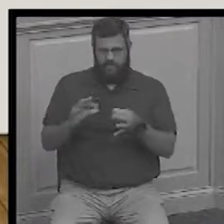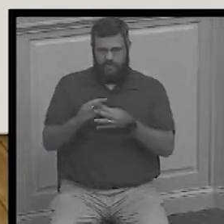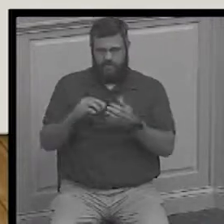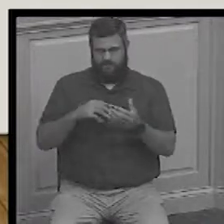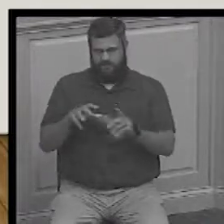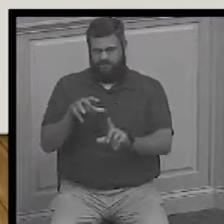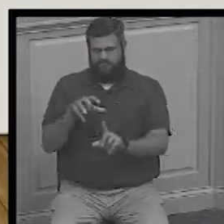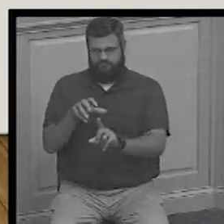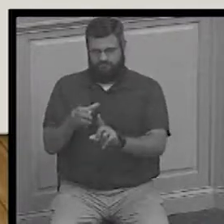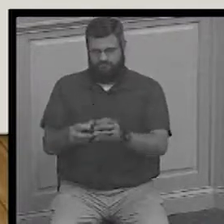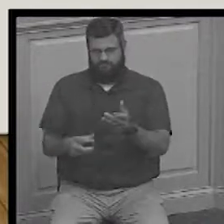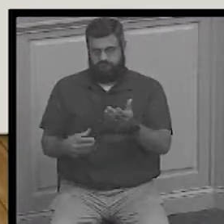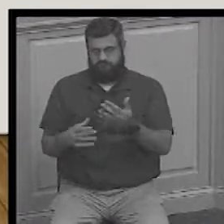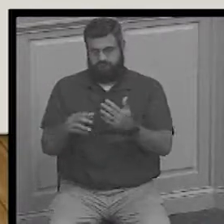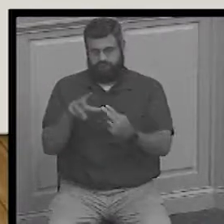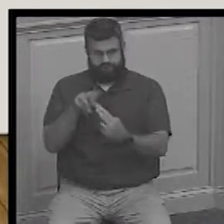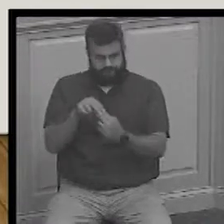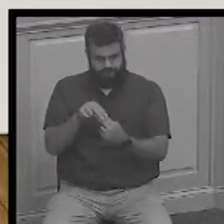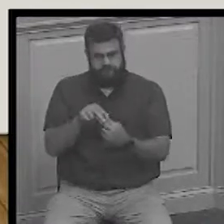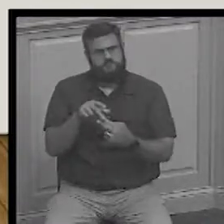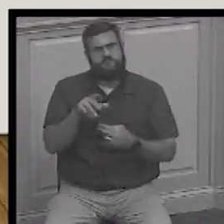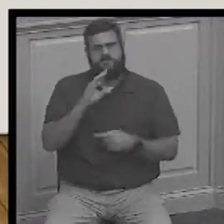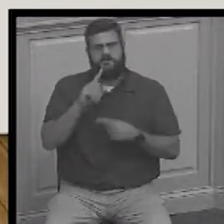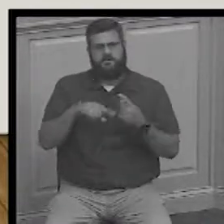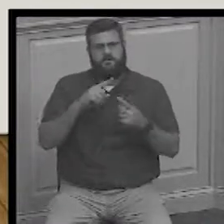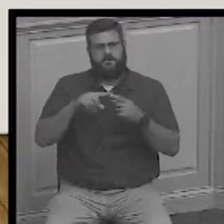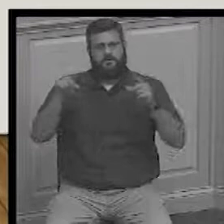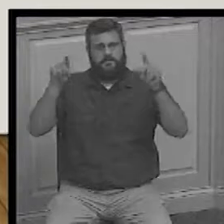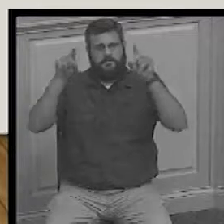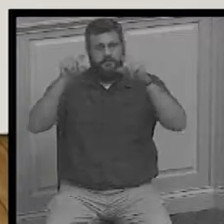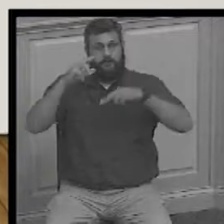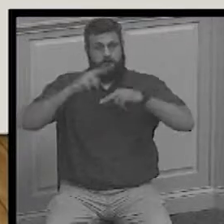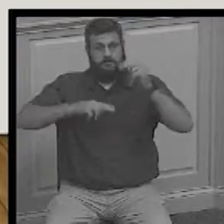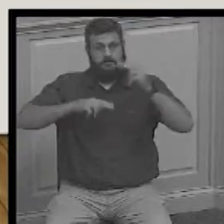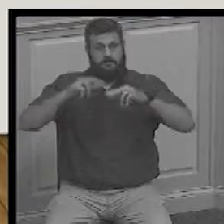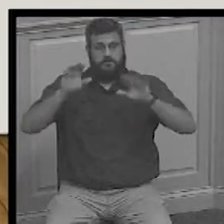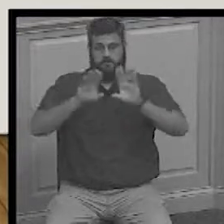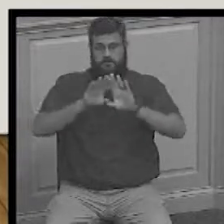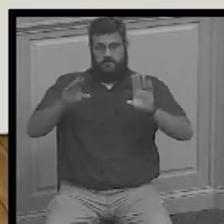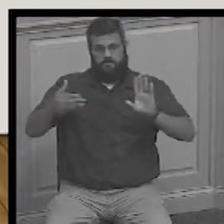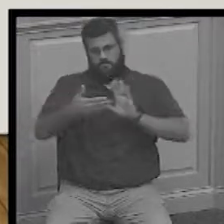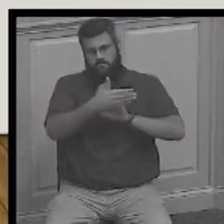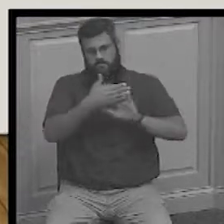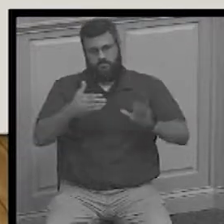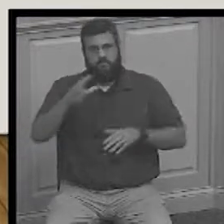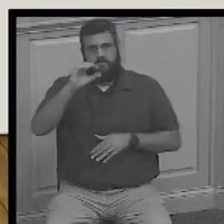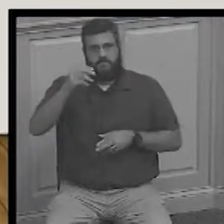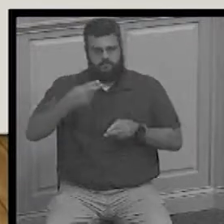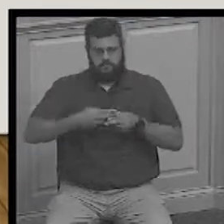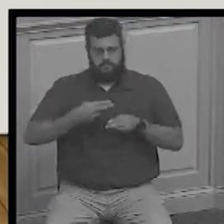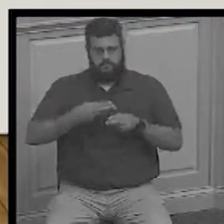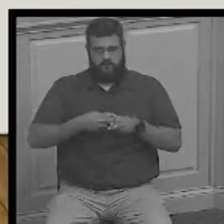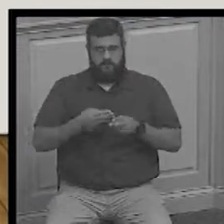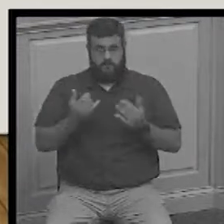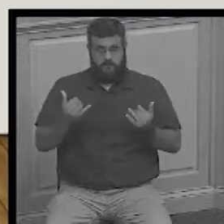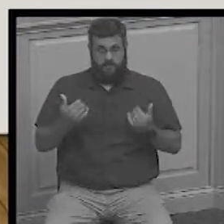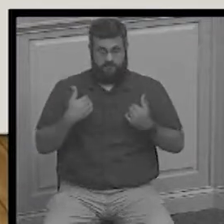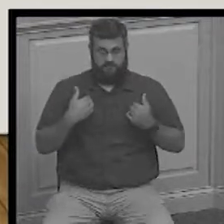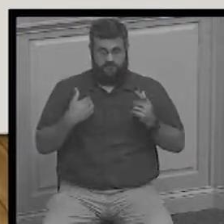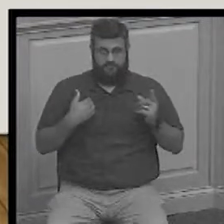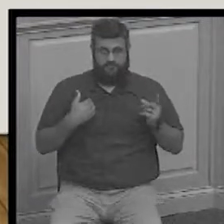what's considered the company name on the side of the building, we have one of those.